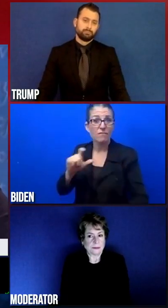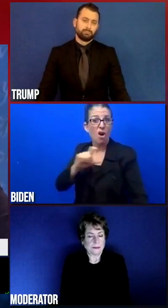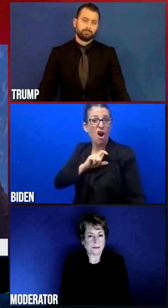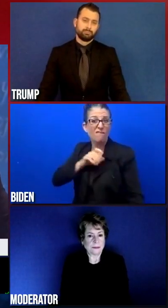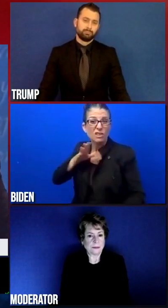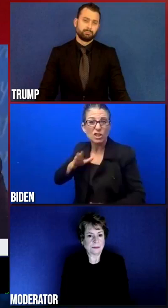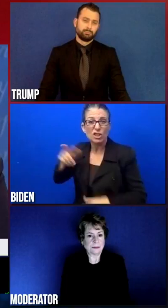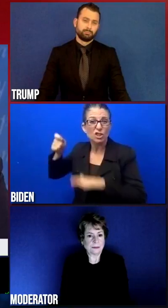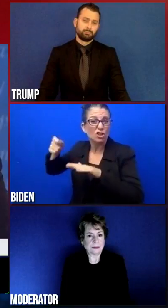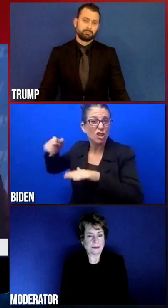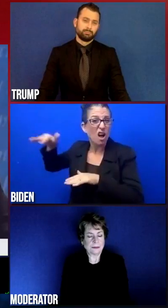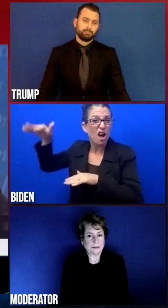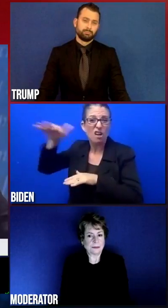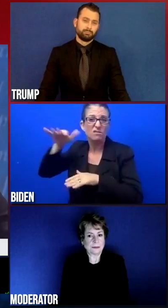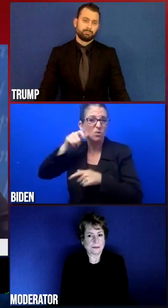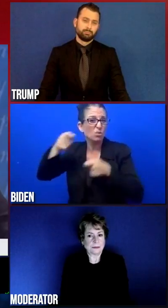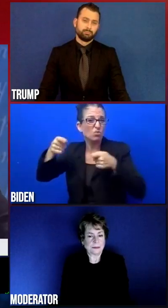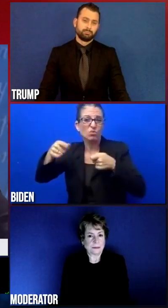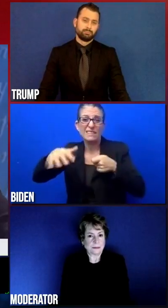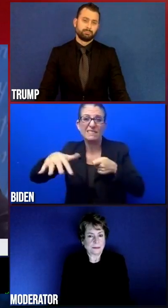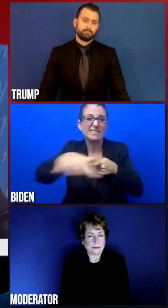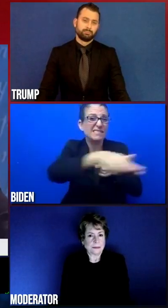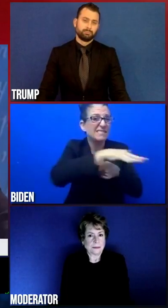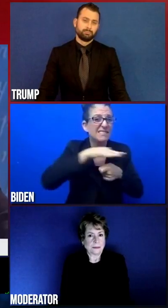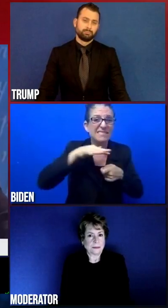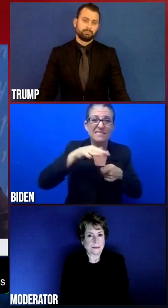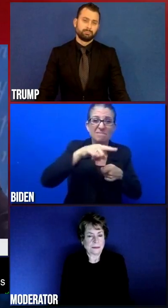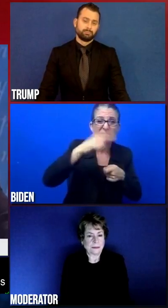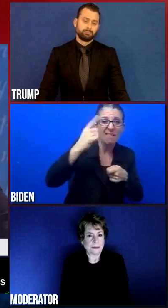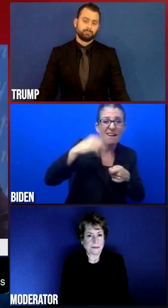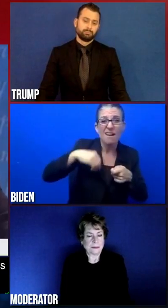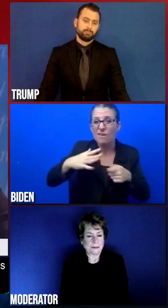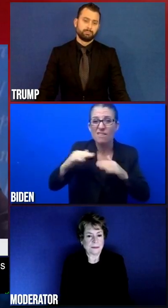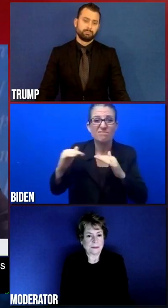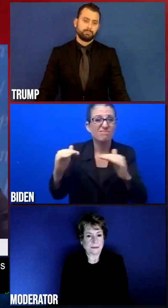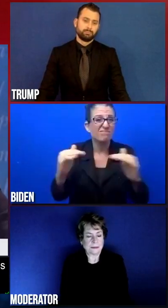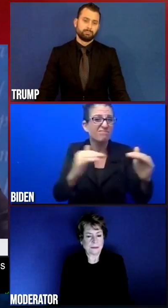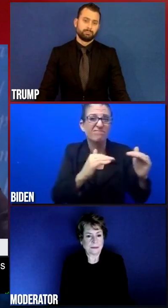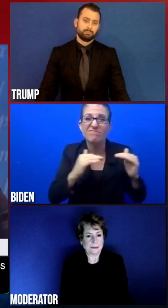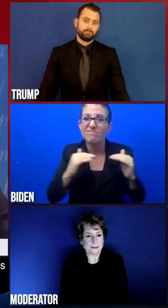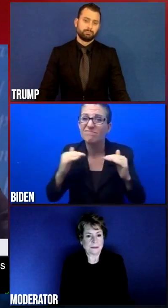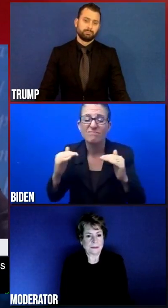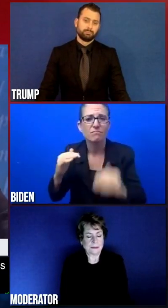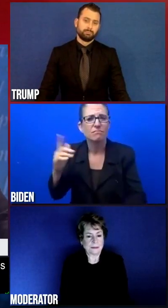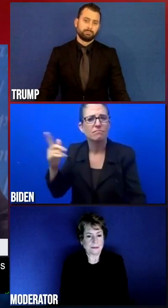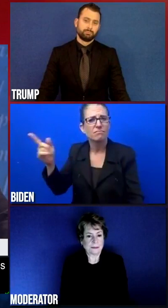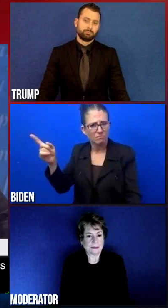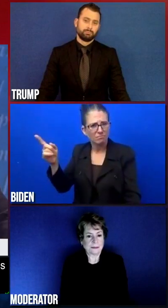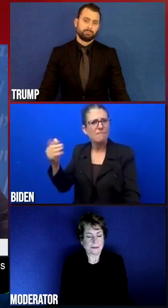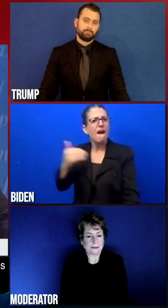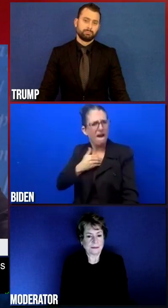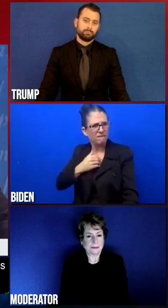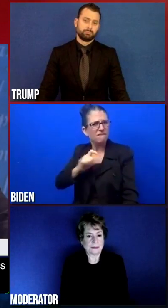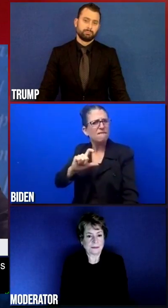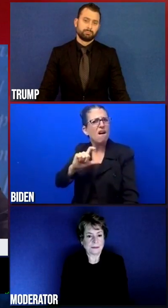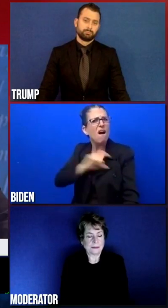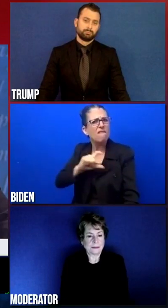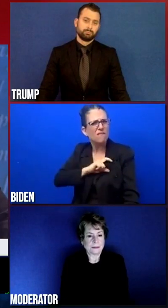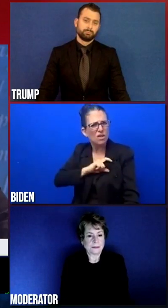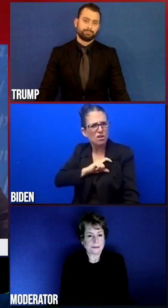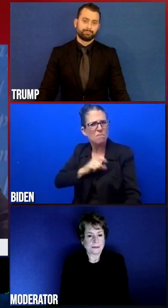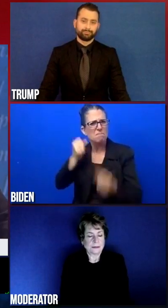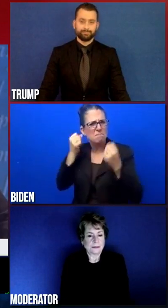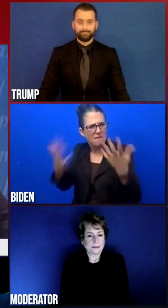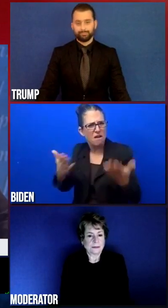women. They risk their lives every day to take care of us. But there are some bad apples. And when they occur, when they find them, they have to be sorted